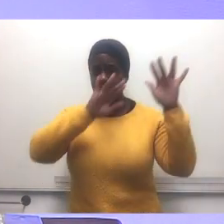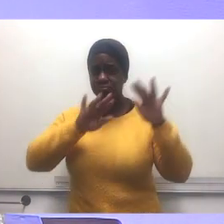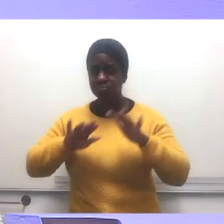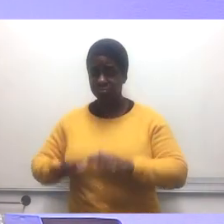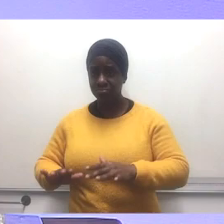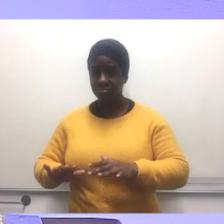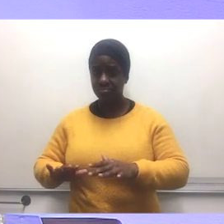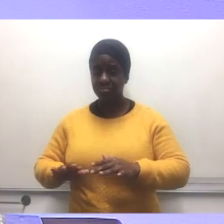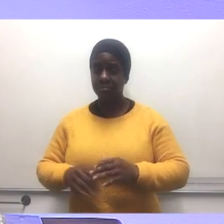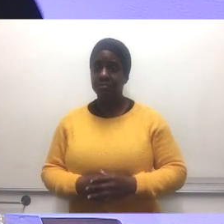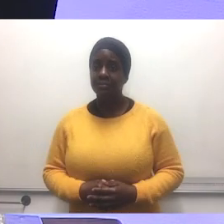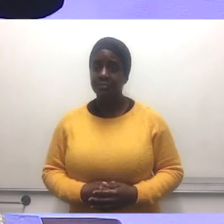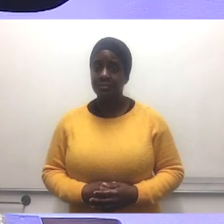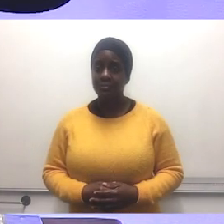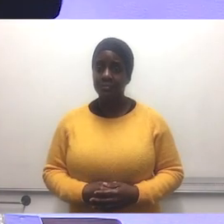of the Holy Spirit,